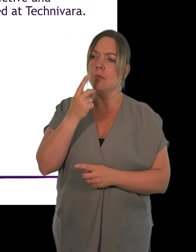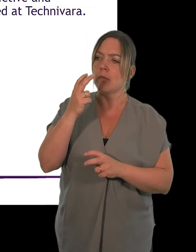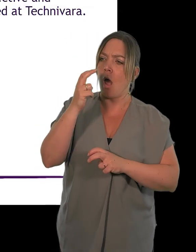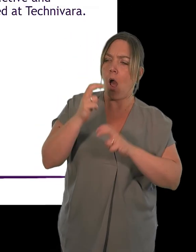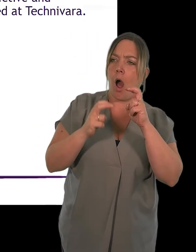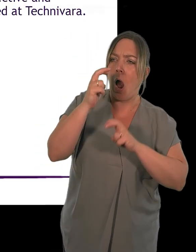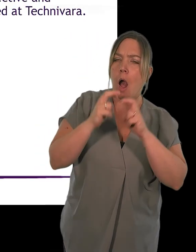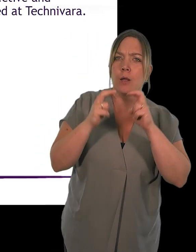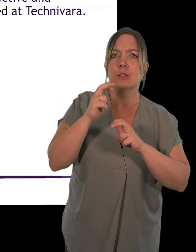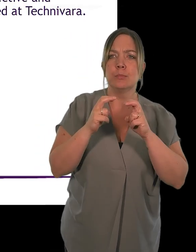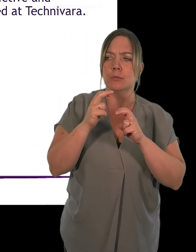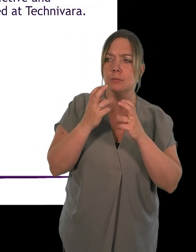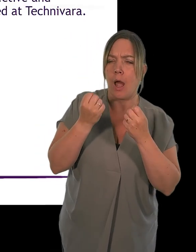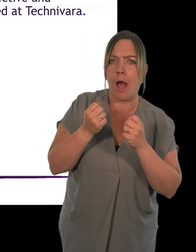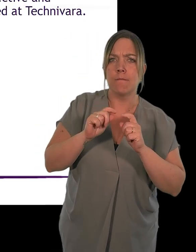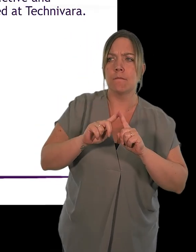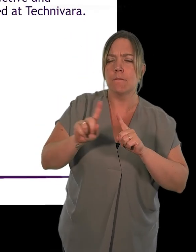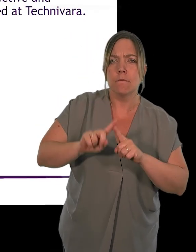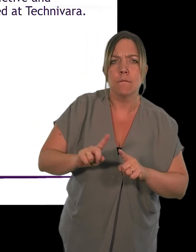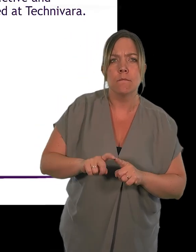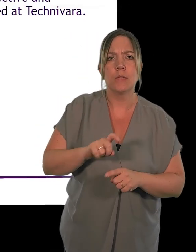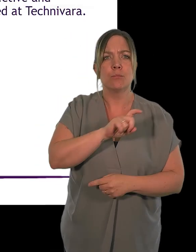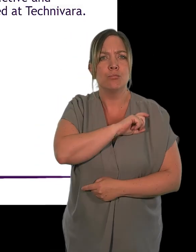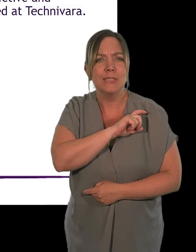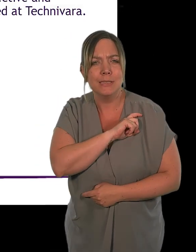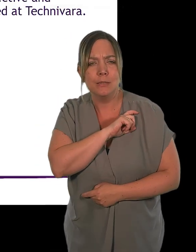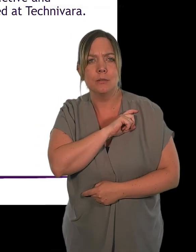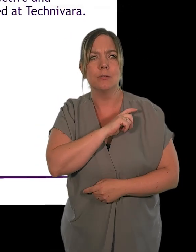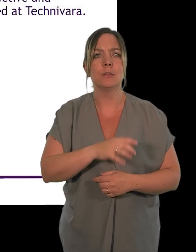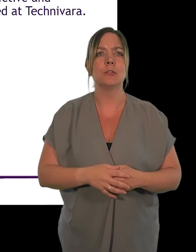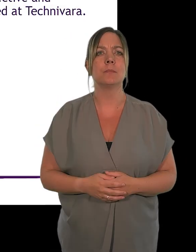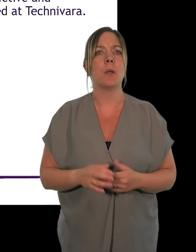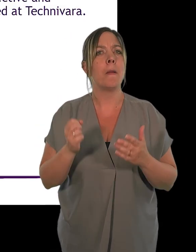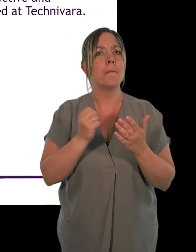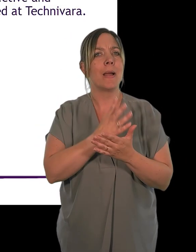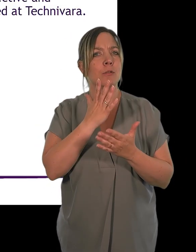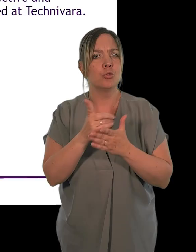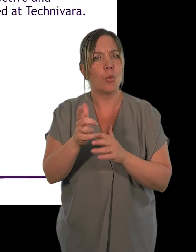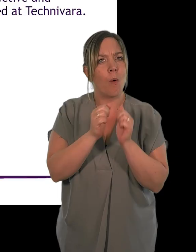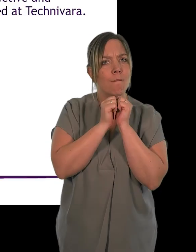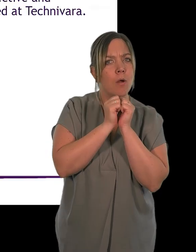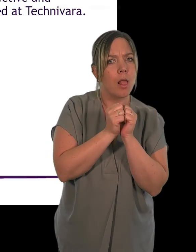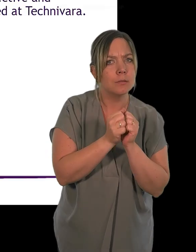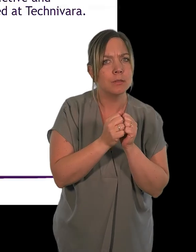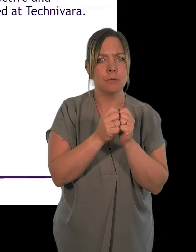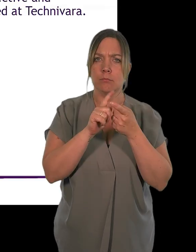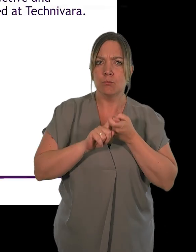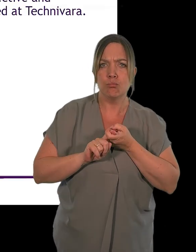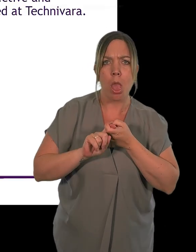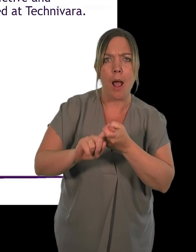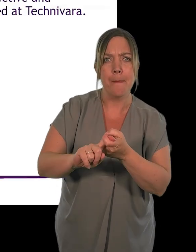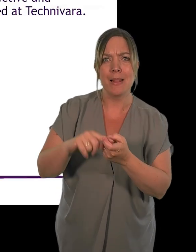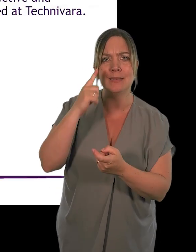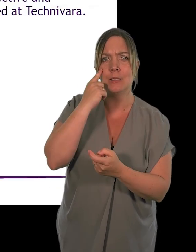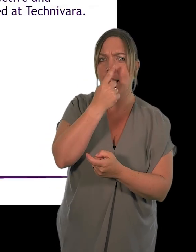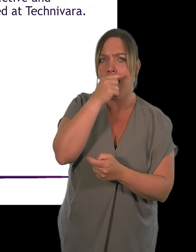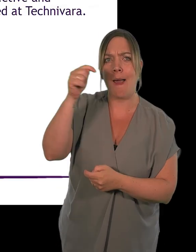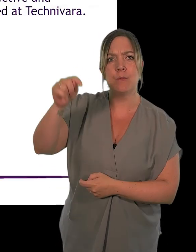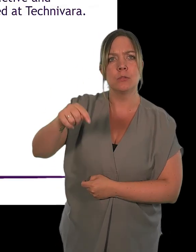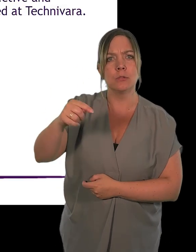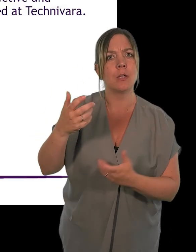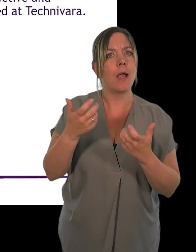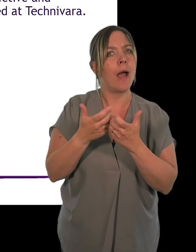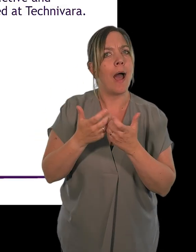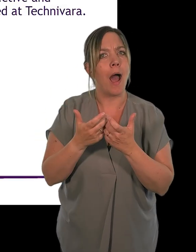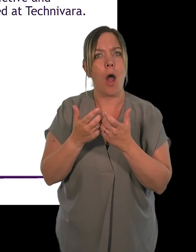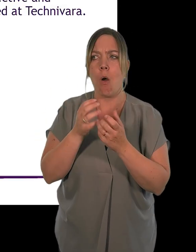arguments, ensuring validity and reliability of evidence by bouncing ideas off different people